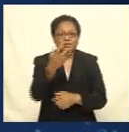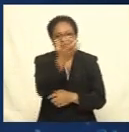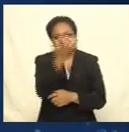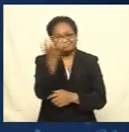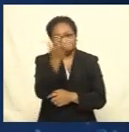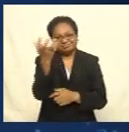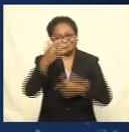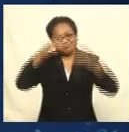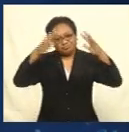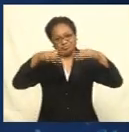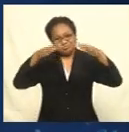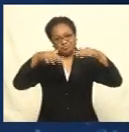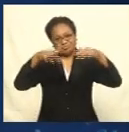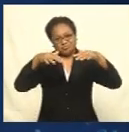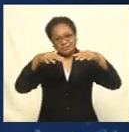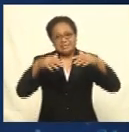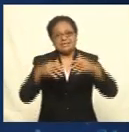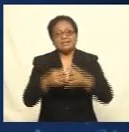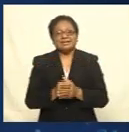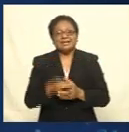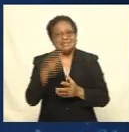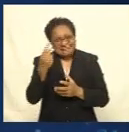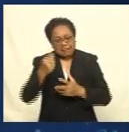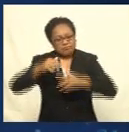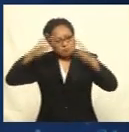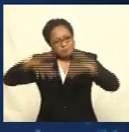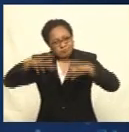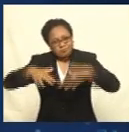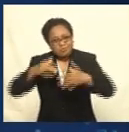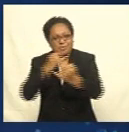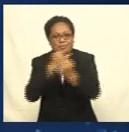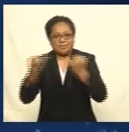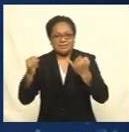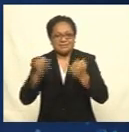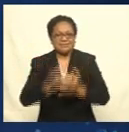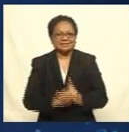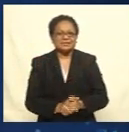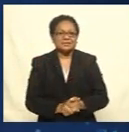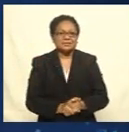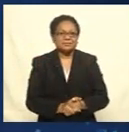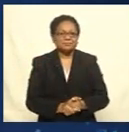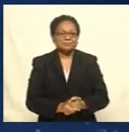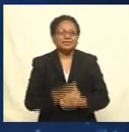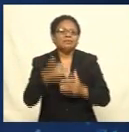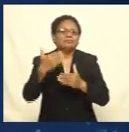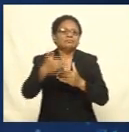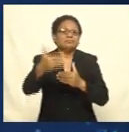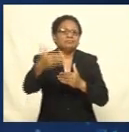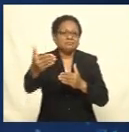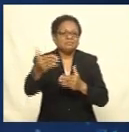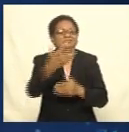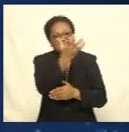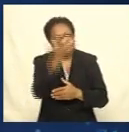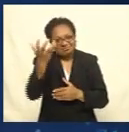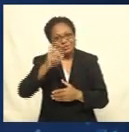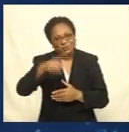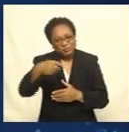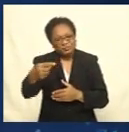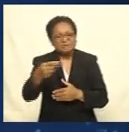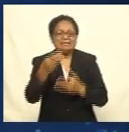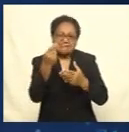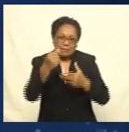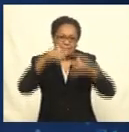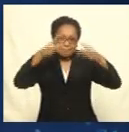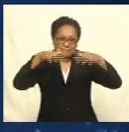with showers and isolated thunderstorms forecast. And the further outlook is for cloudy periods with some showers